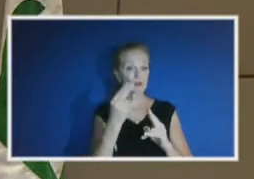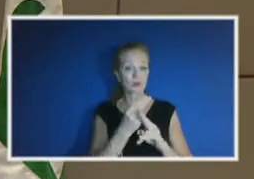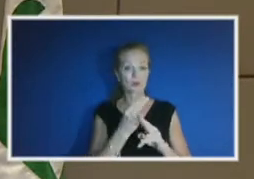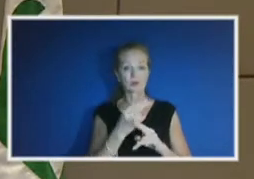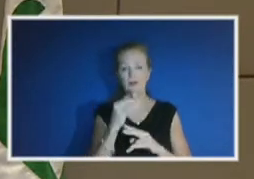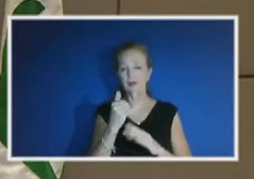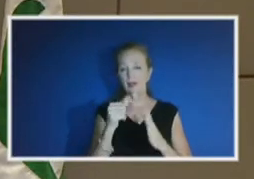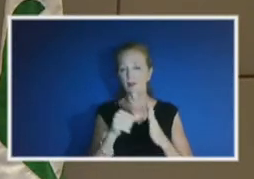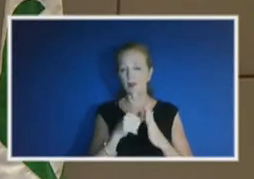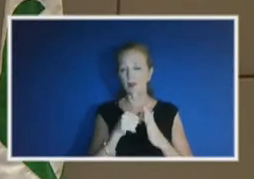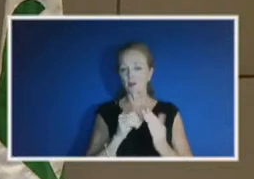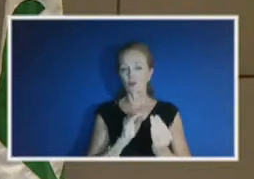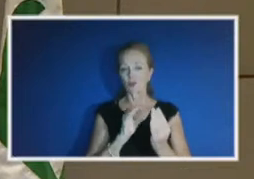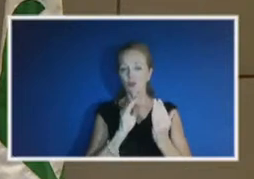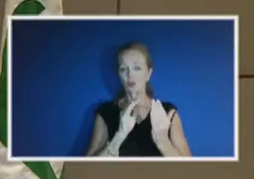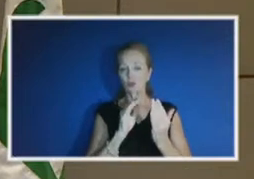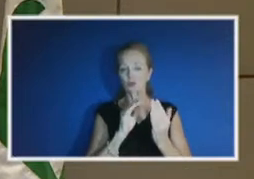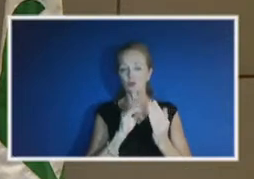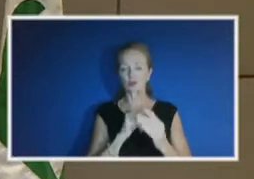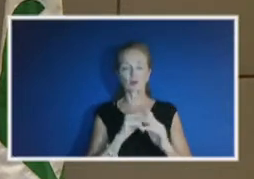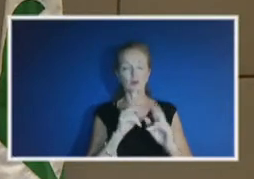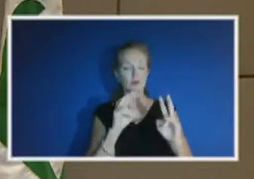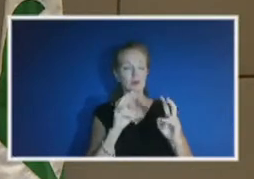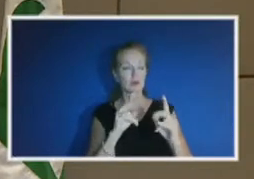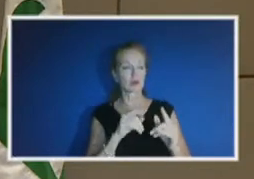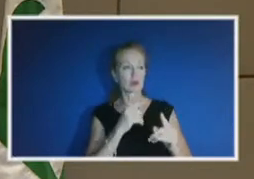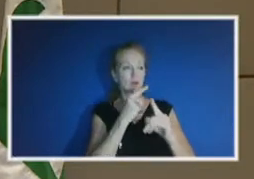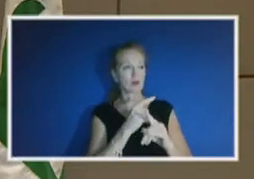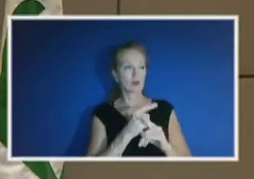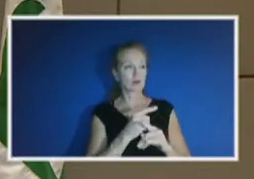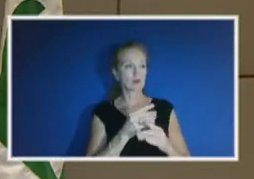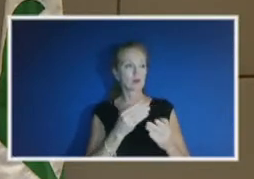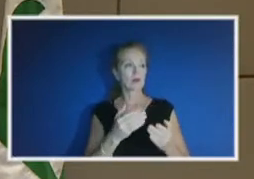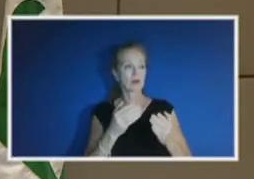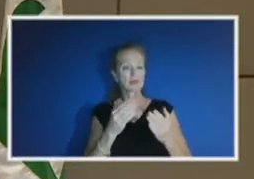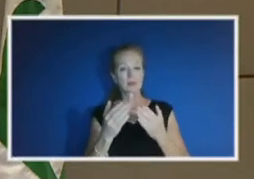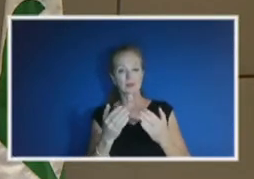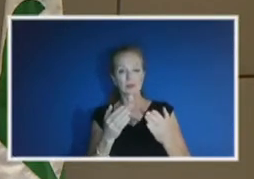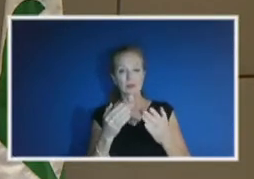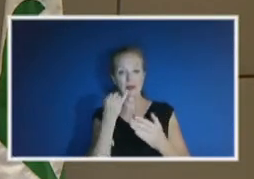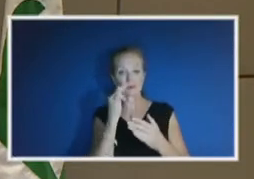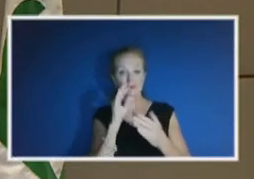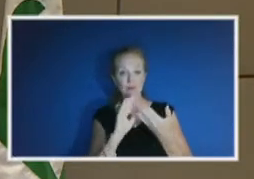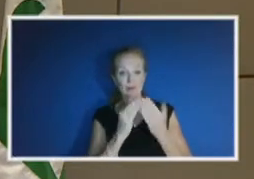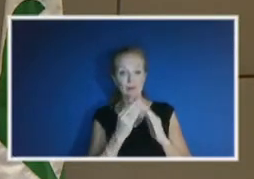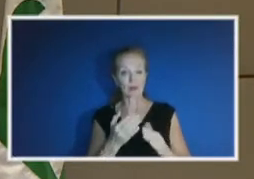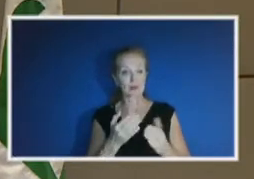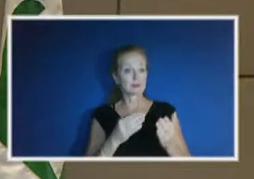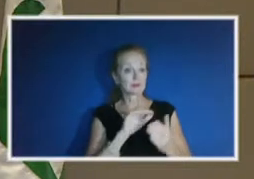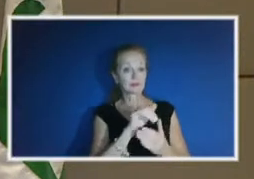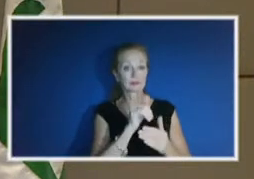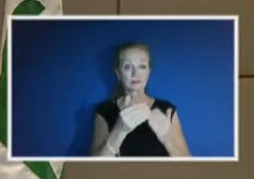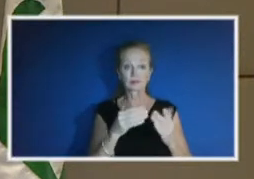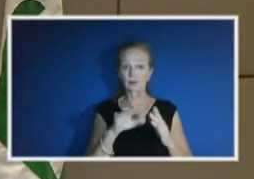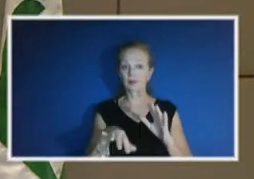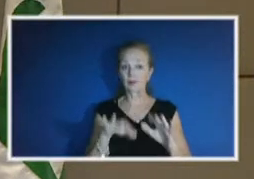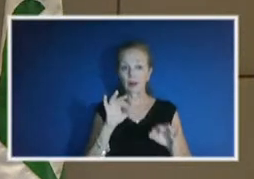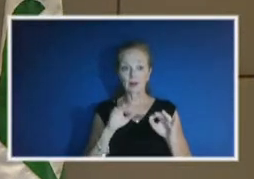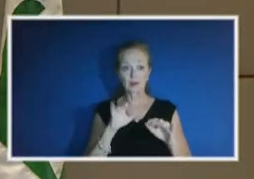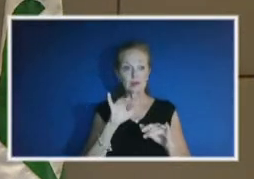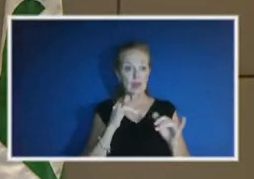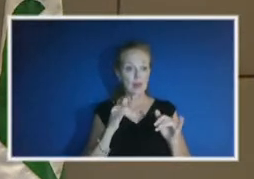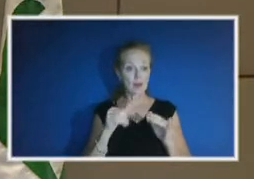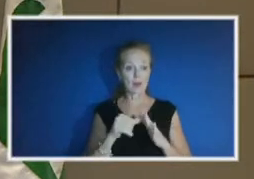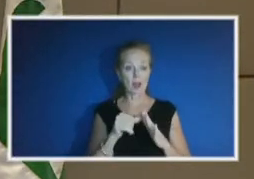pages approach to determine the appropriateness of city provided services. If the city provided any service that could be found in the yellow pages,